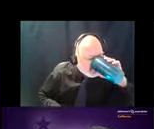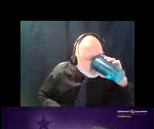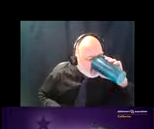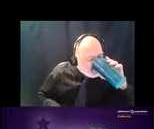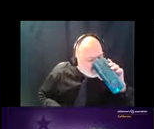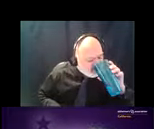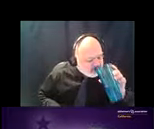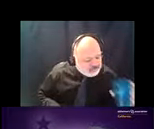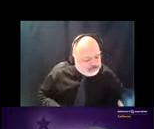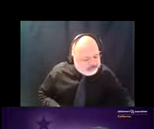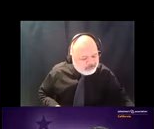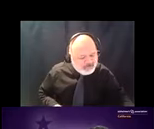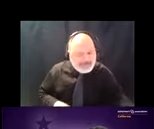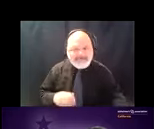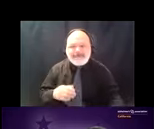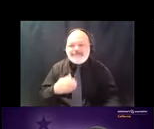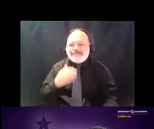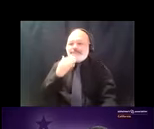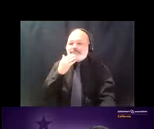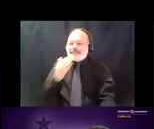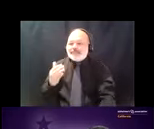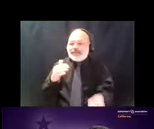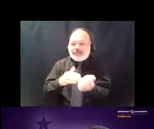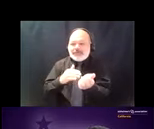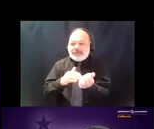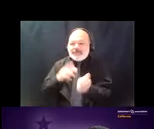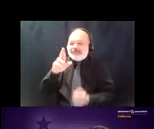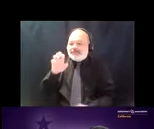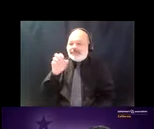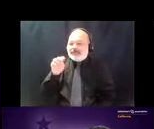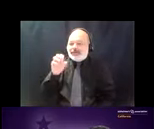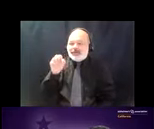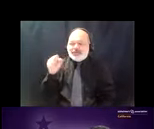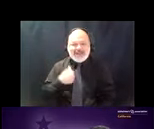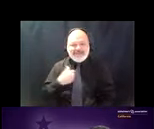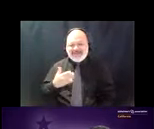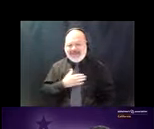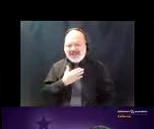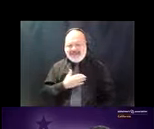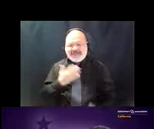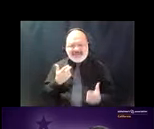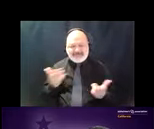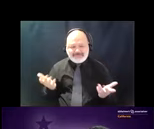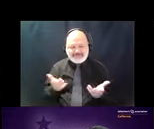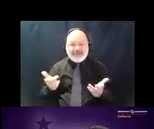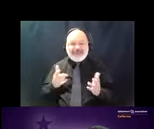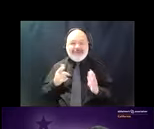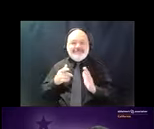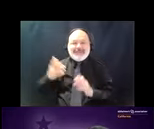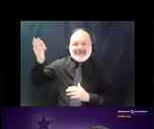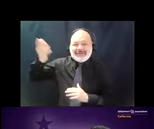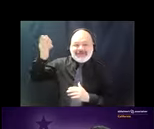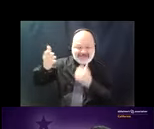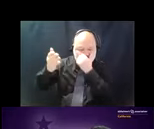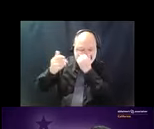So thank you, Dr. Reynoso. So this is my honor to be here today with the California Department of Aging to present in this